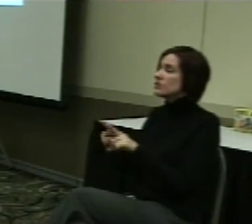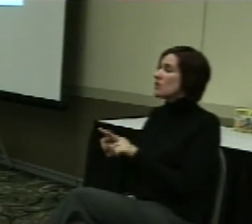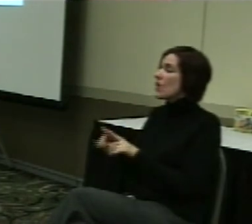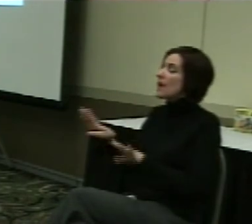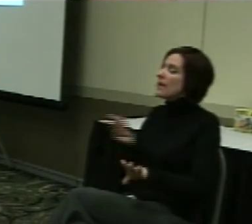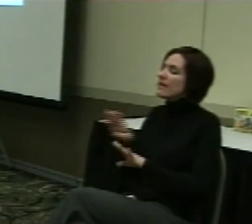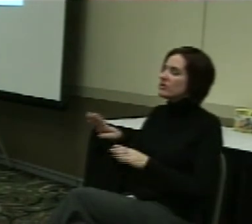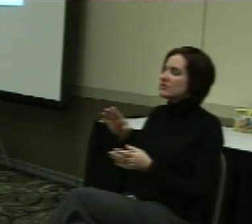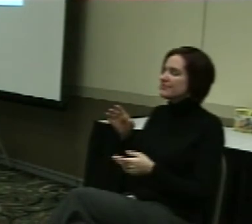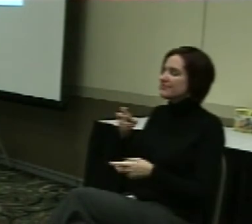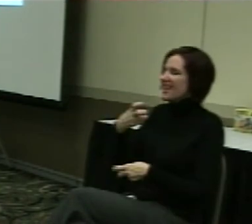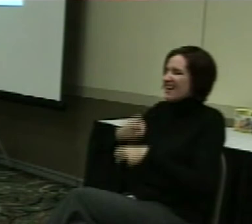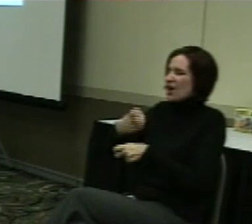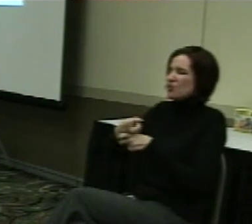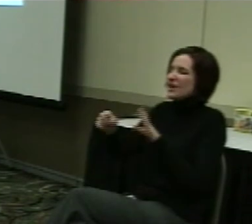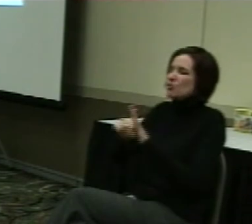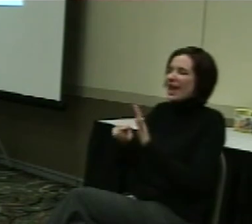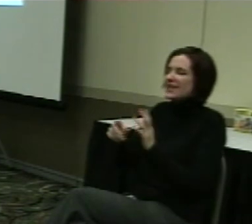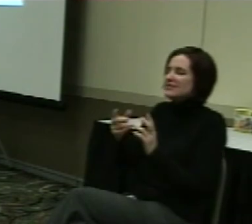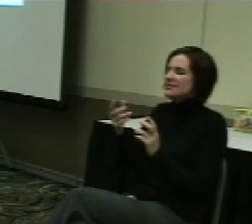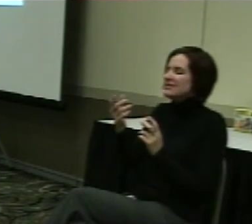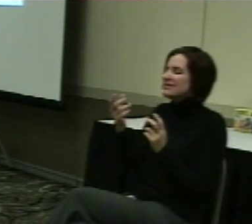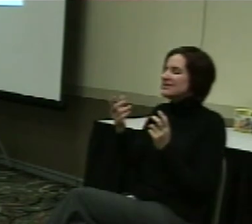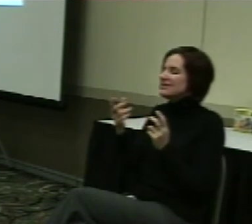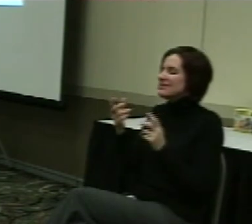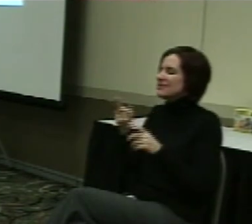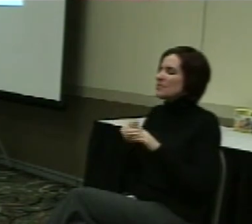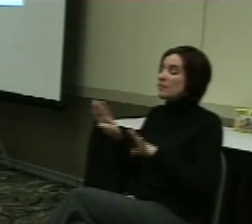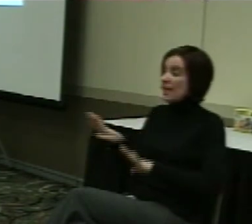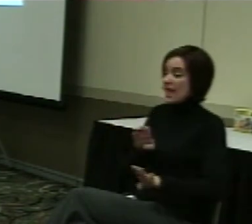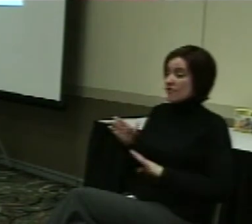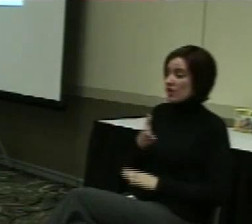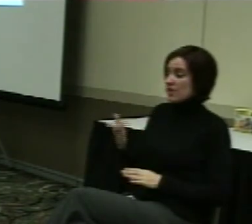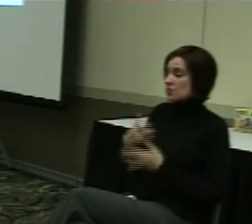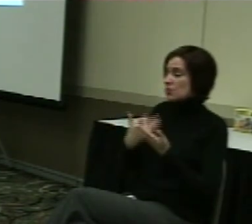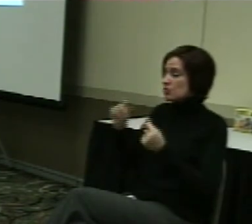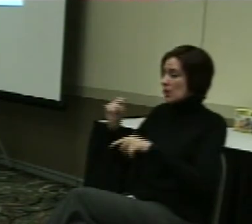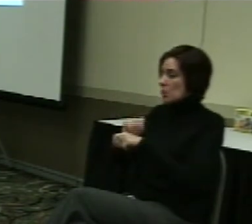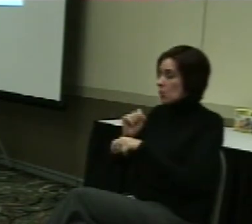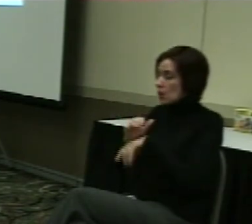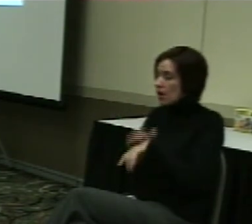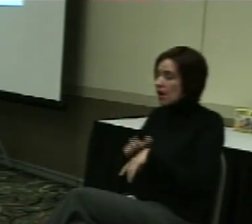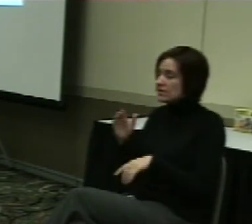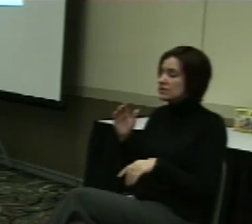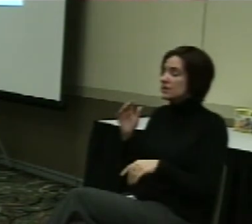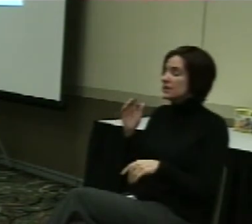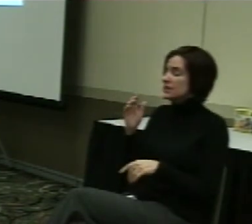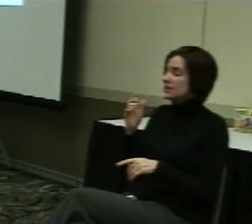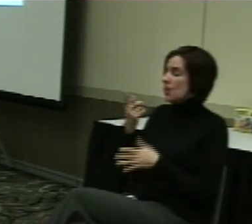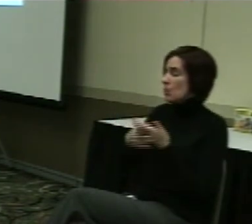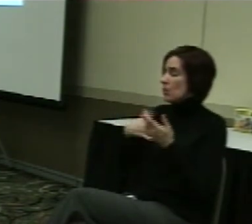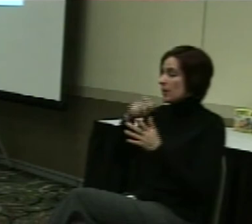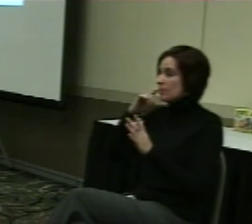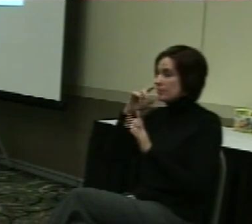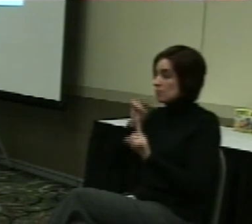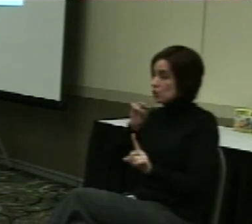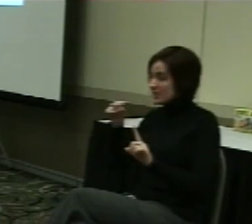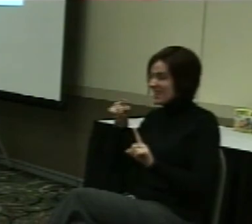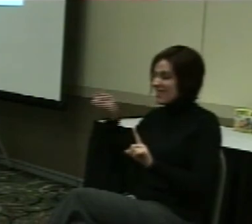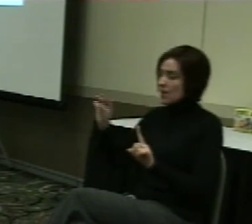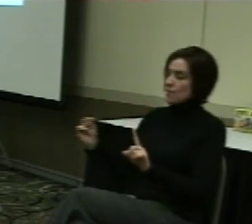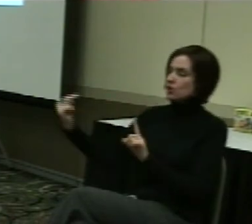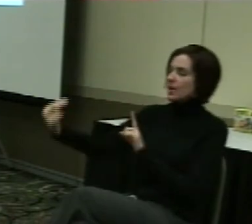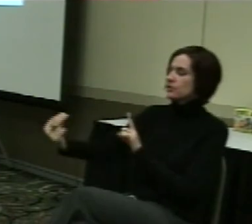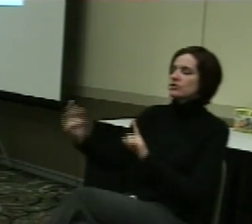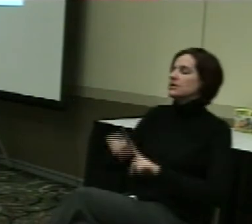that, or academics that you were describing, but behaviors and things that we're trying to work on. Exactly. And what we perceive and what they perceive might be completely different. Right.